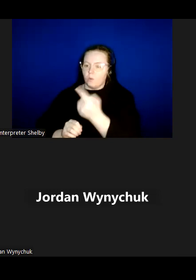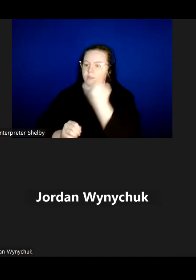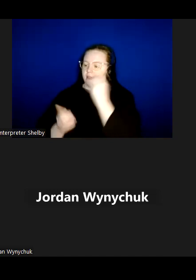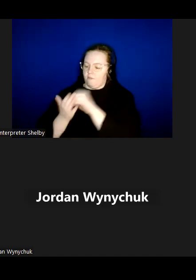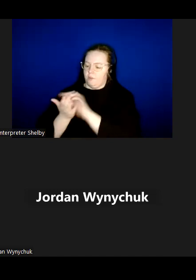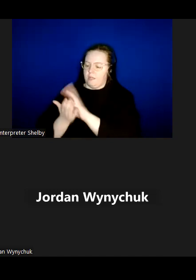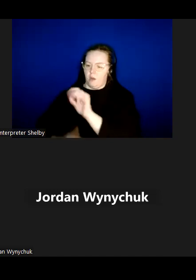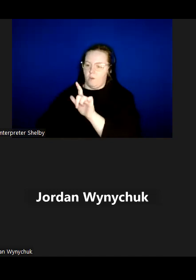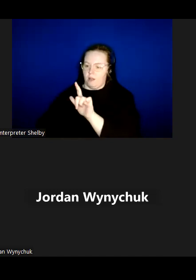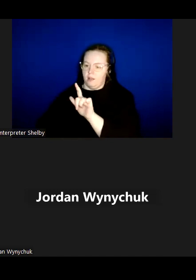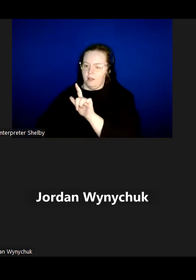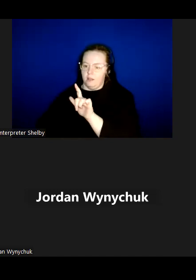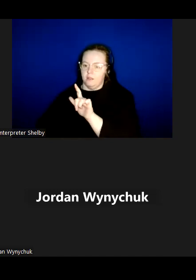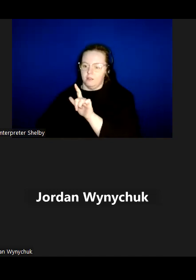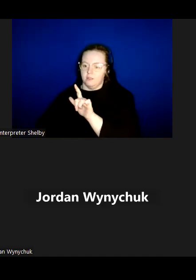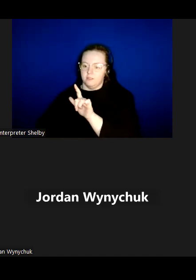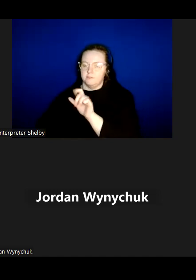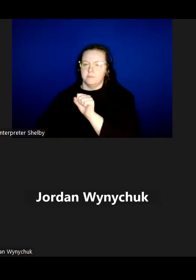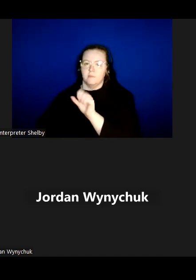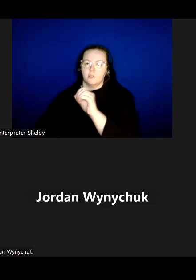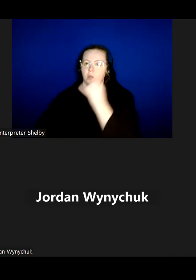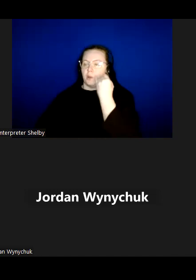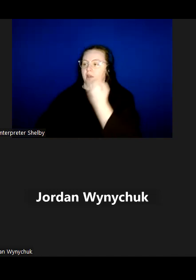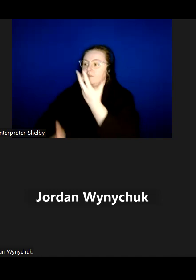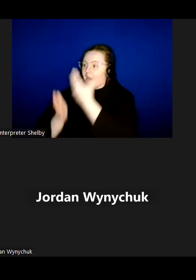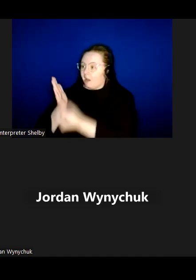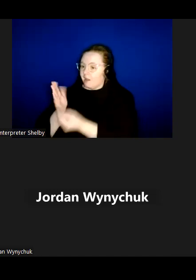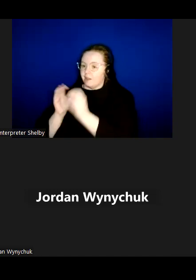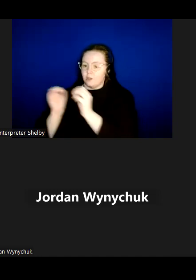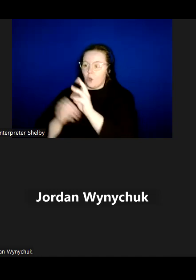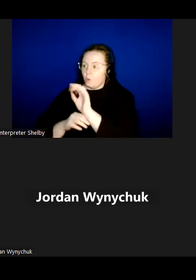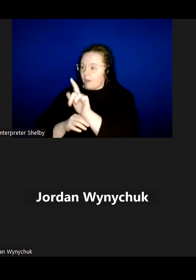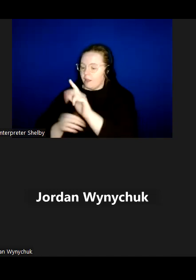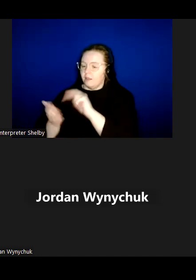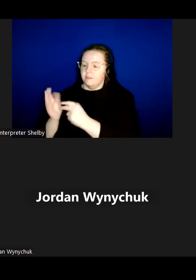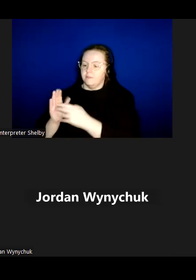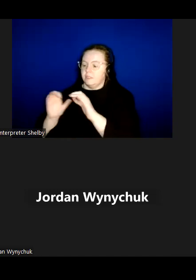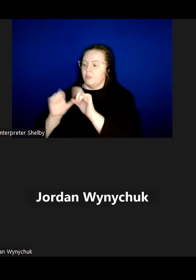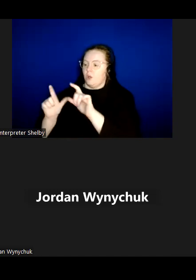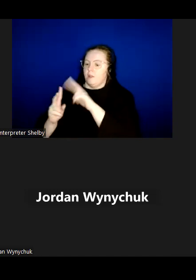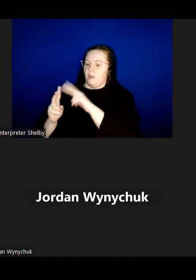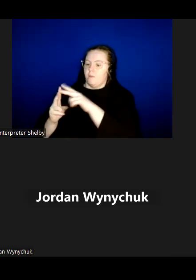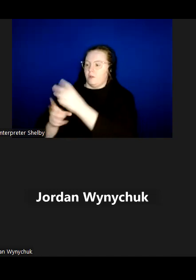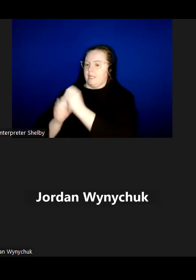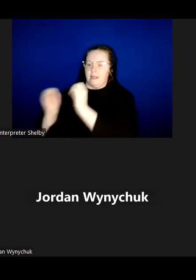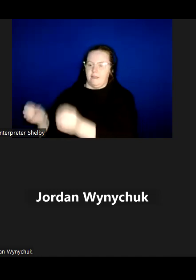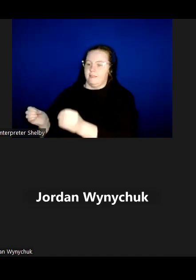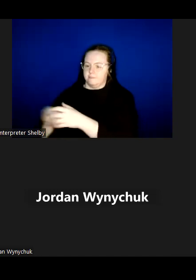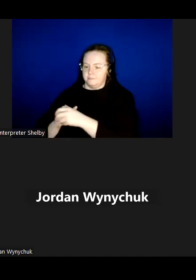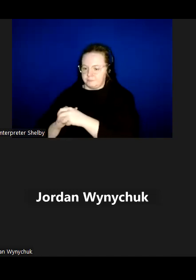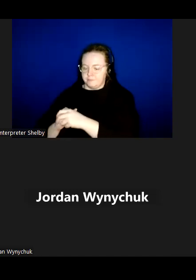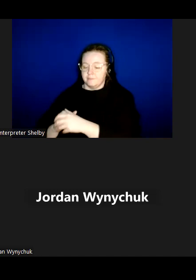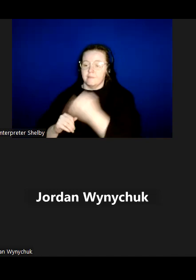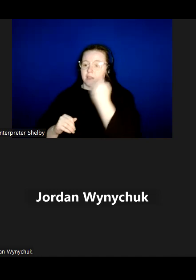will. So if you die without a will, your common law partner doesn't get anything. If you